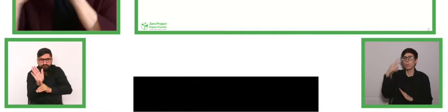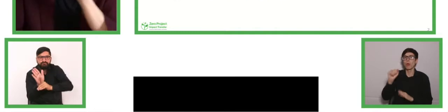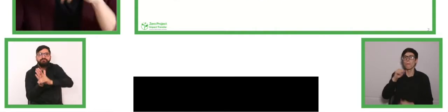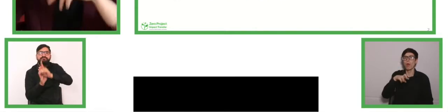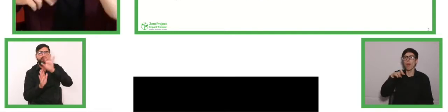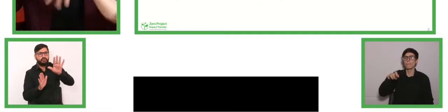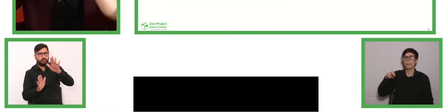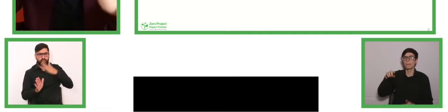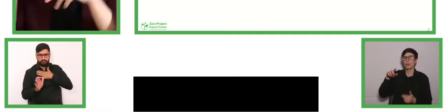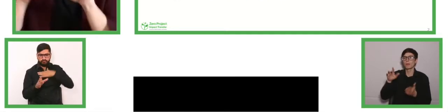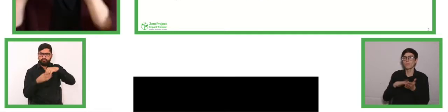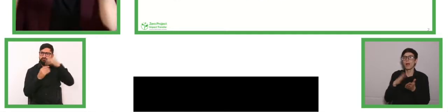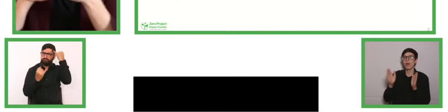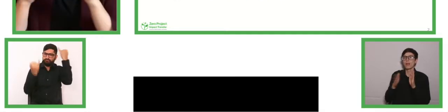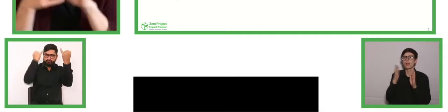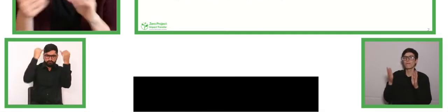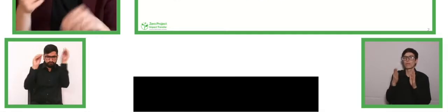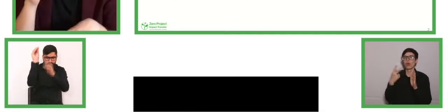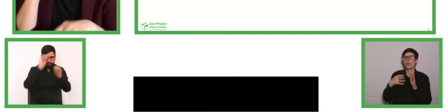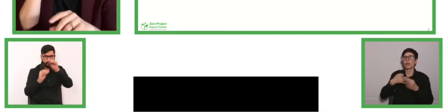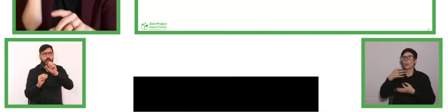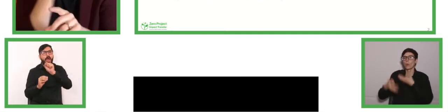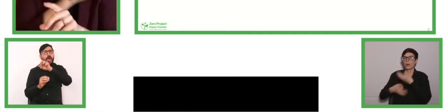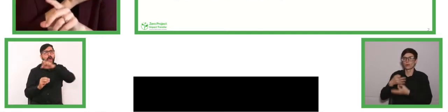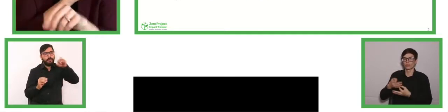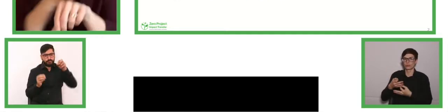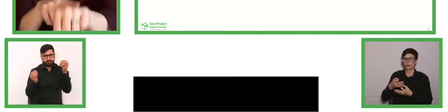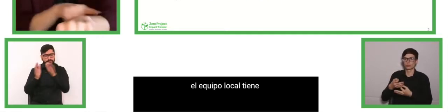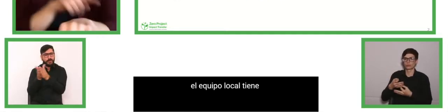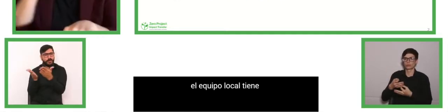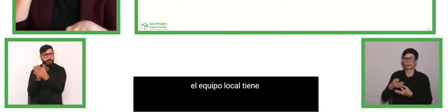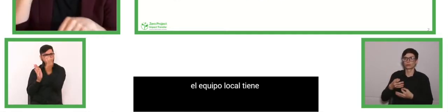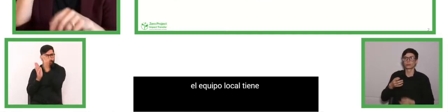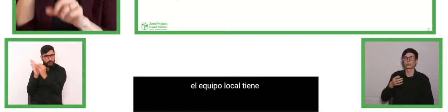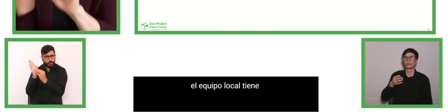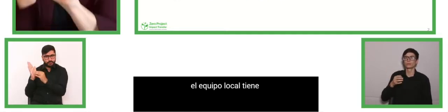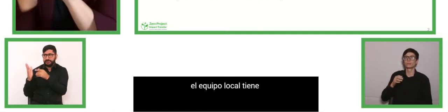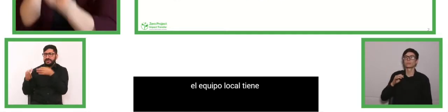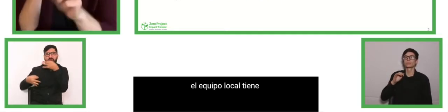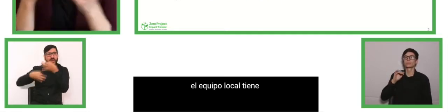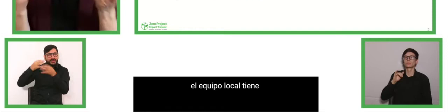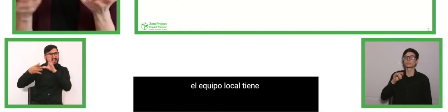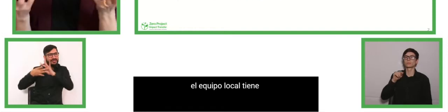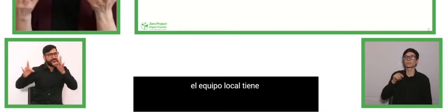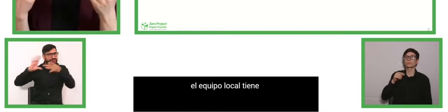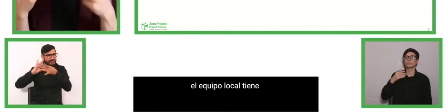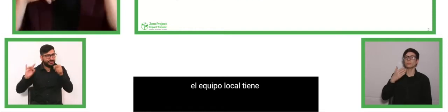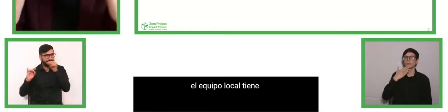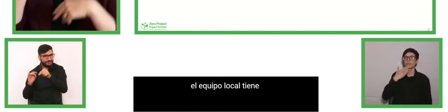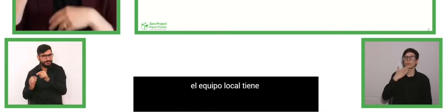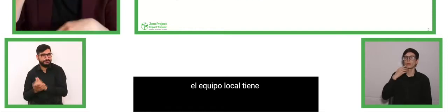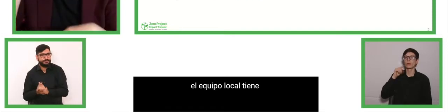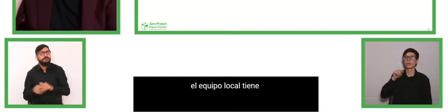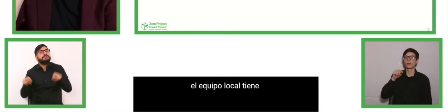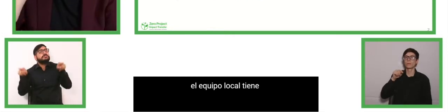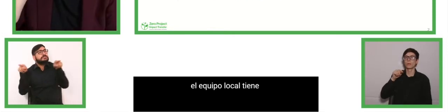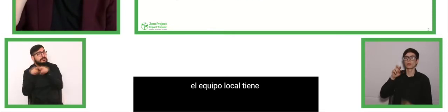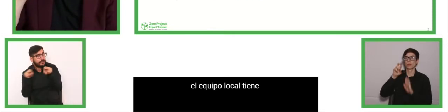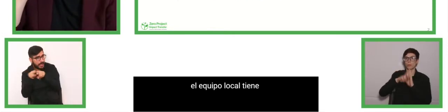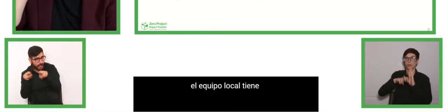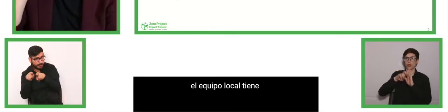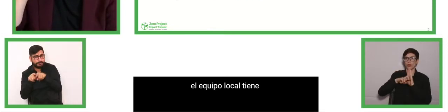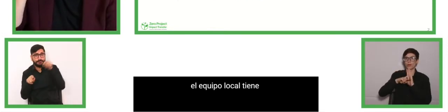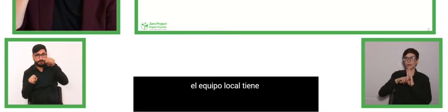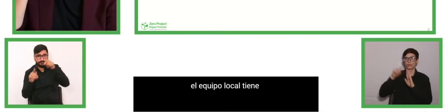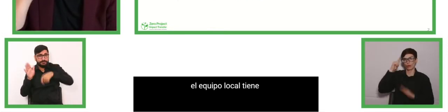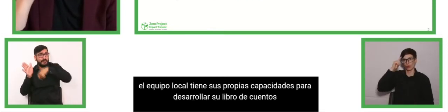the story told about Turkey is that the project was replicated, capacity building was done in country, and our long-term goal